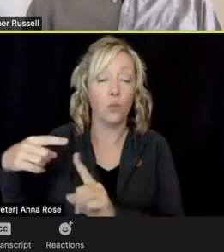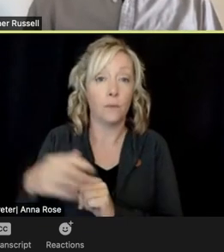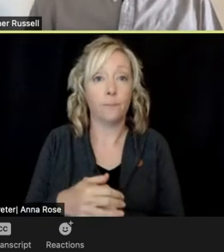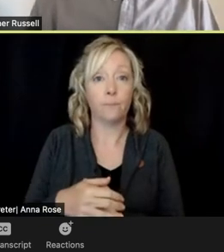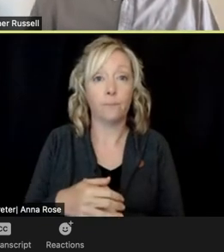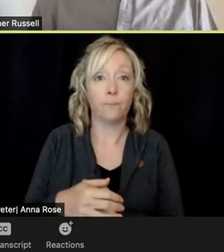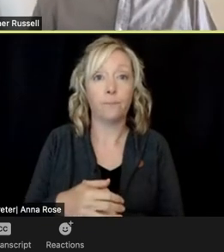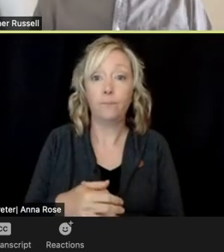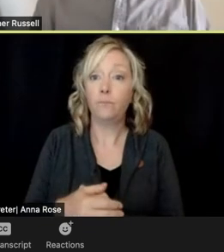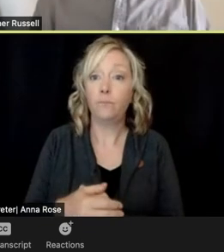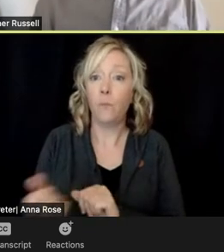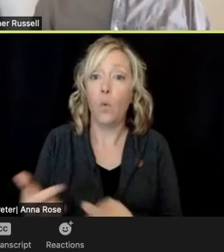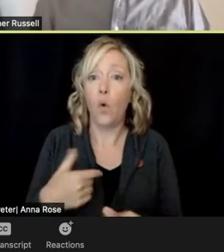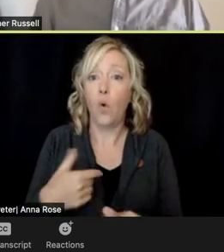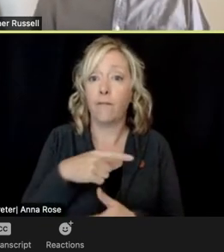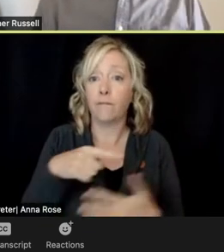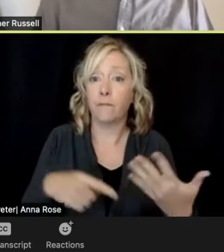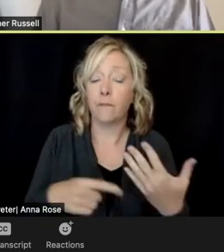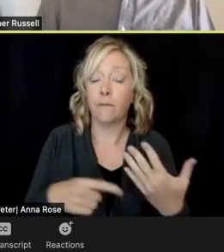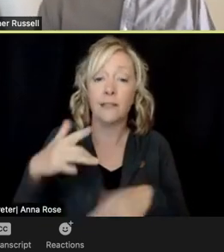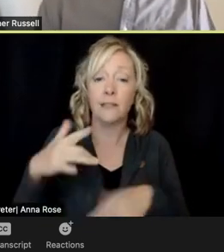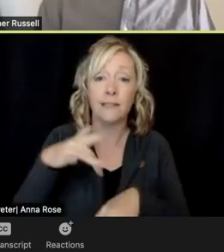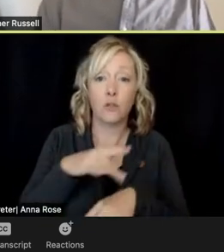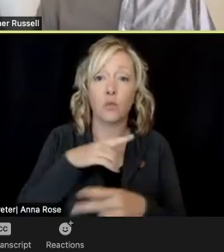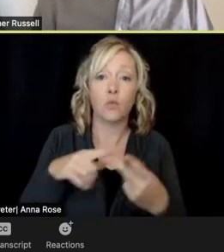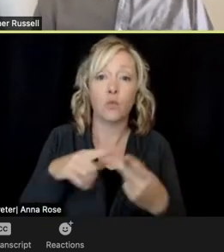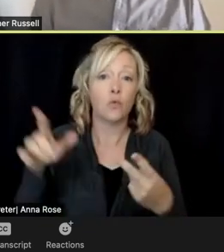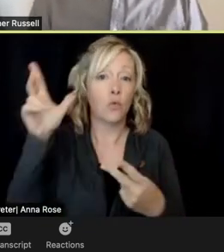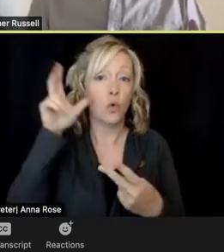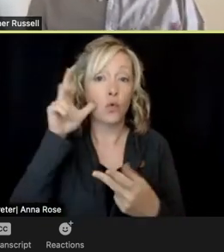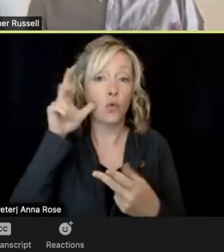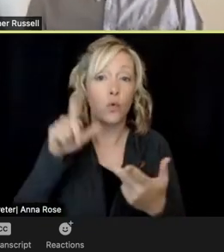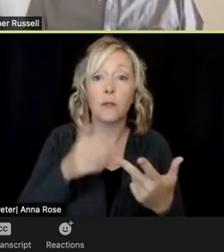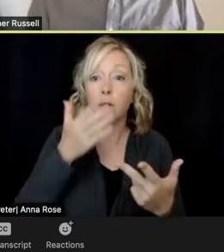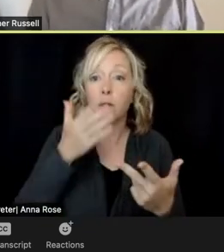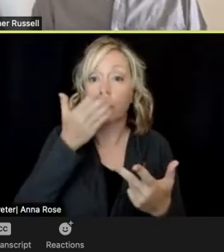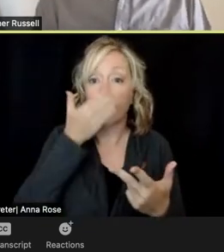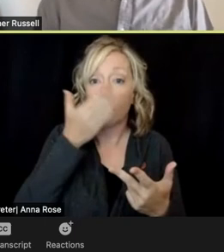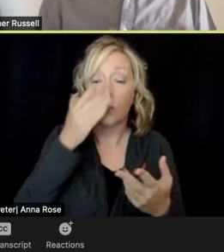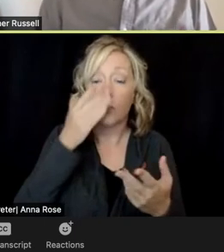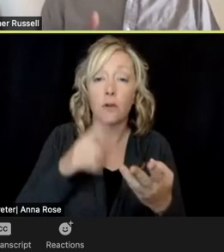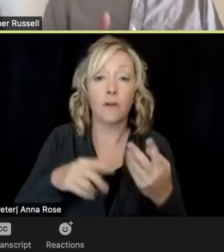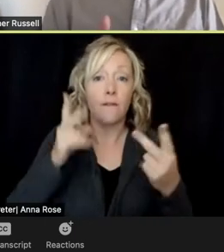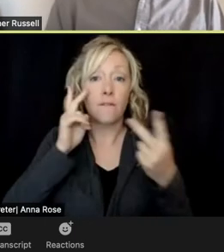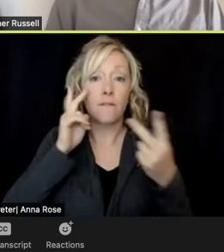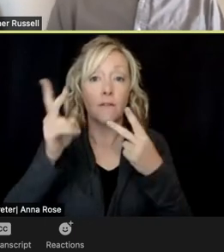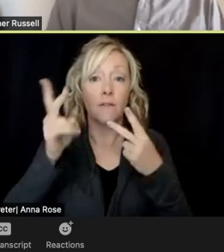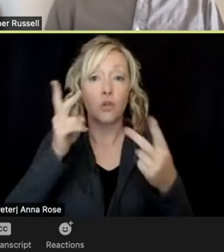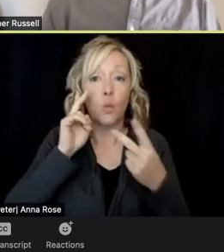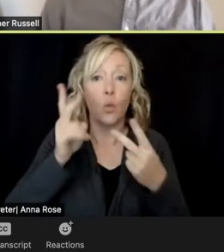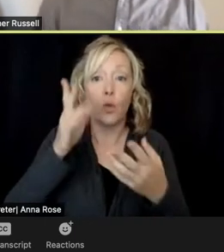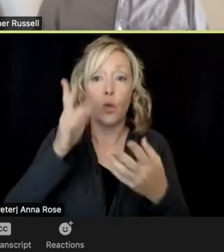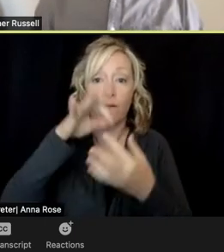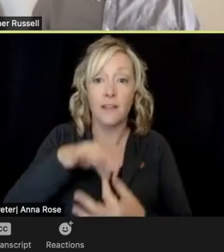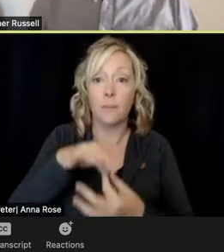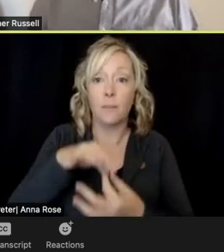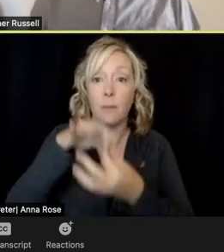various sensory channels, our tactual, auditory, olfactory, visual, vestibular, proprioceptive,